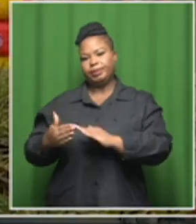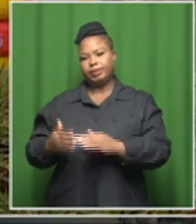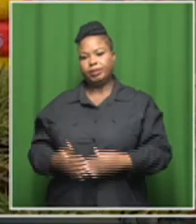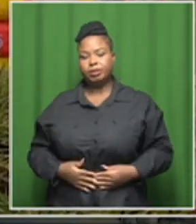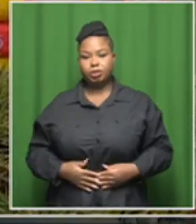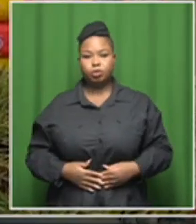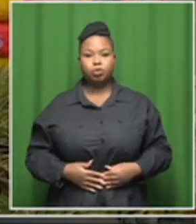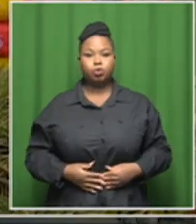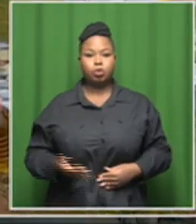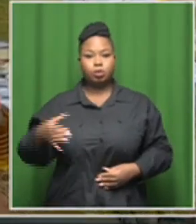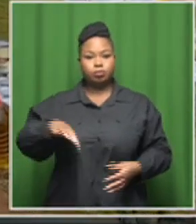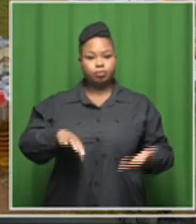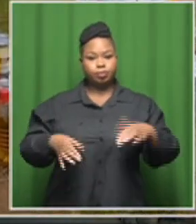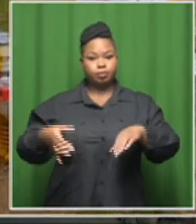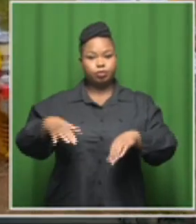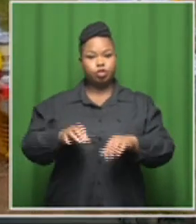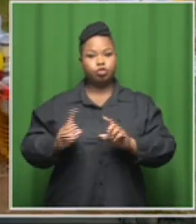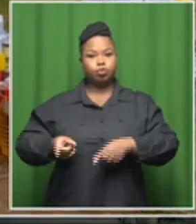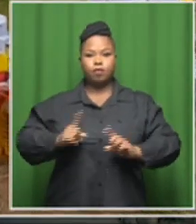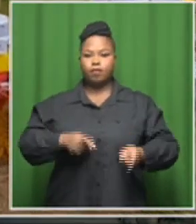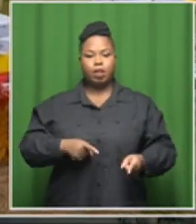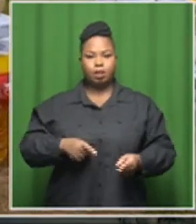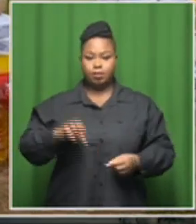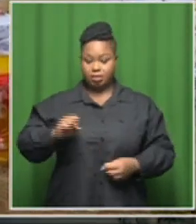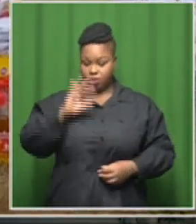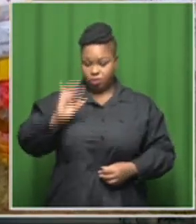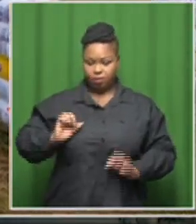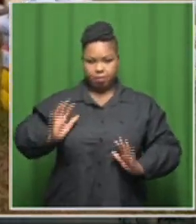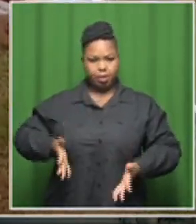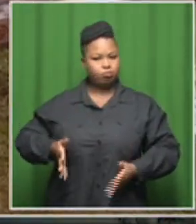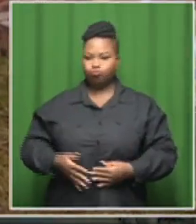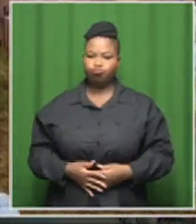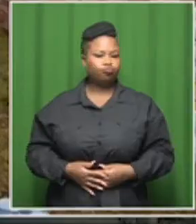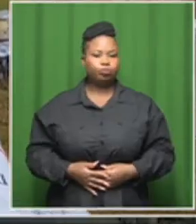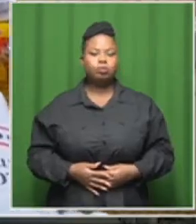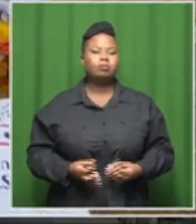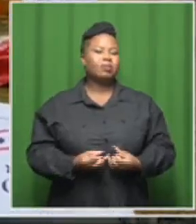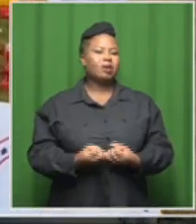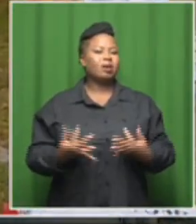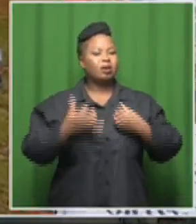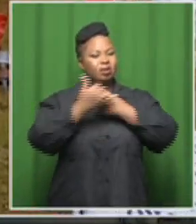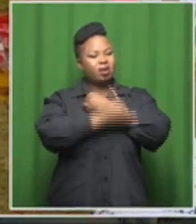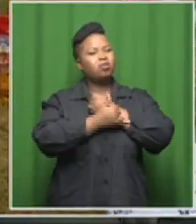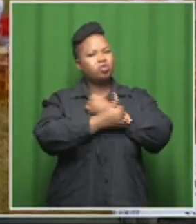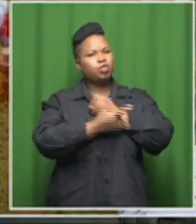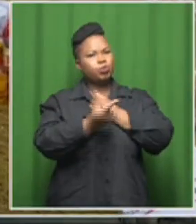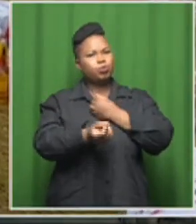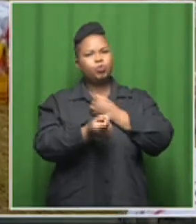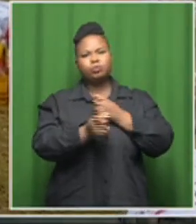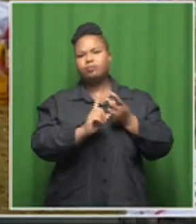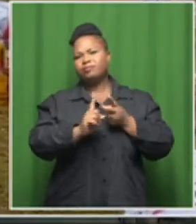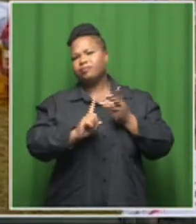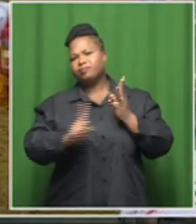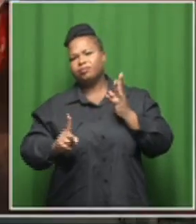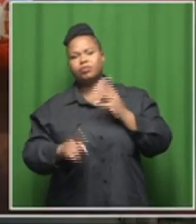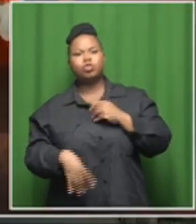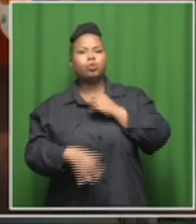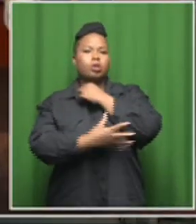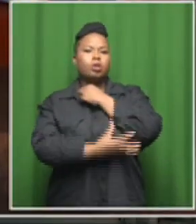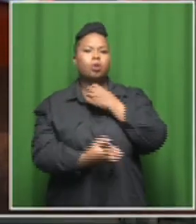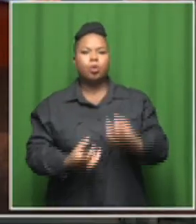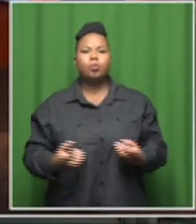the Stokvel is not just a South African phenomenon. It's something shared by many countries, especially among the disadvantaged